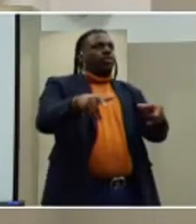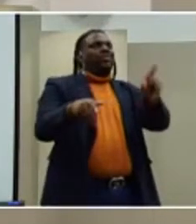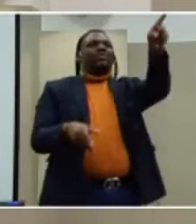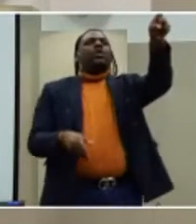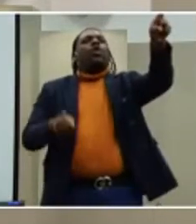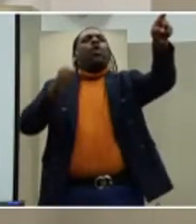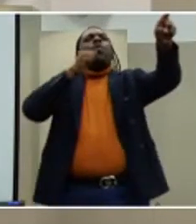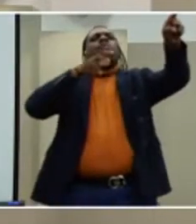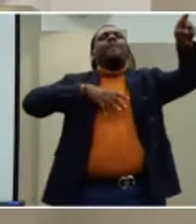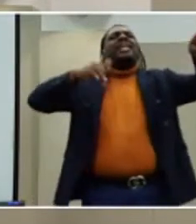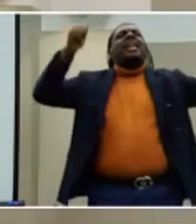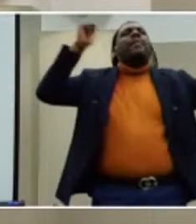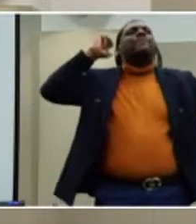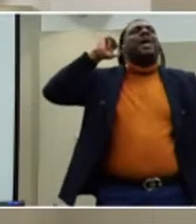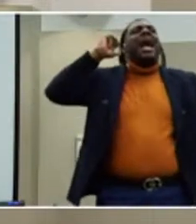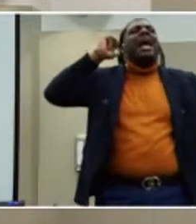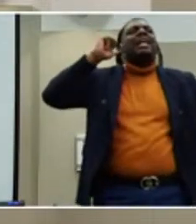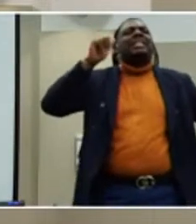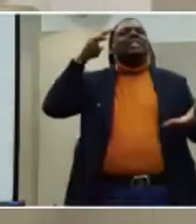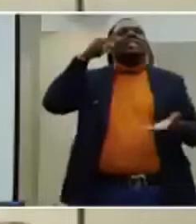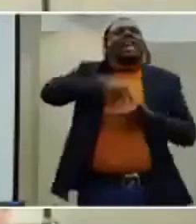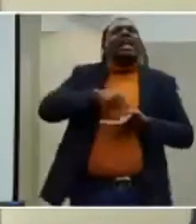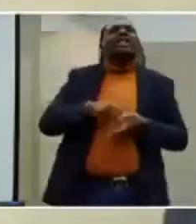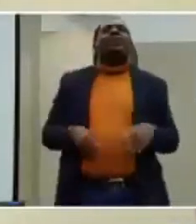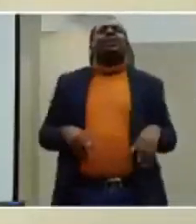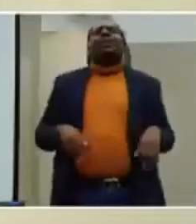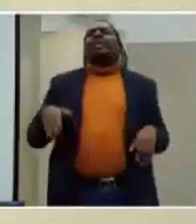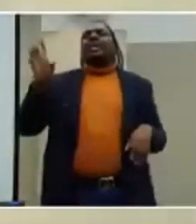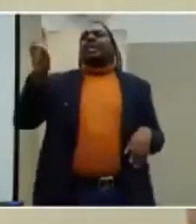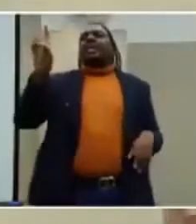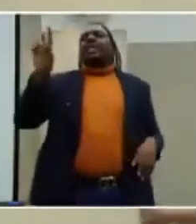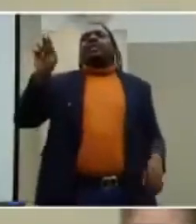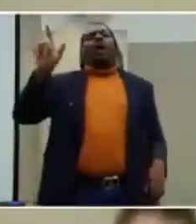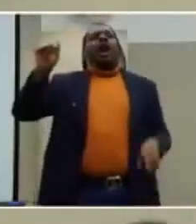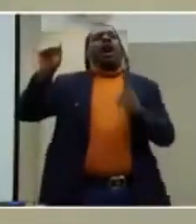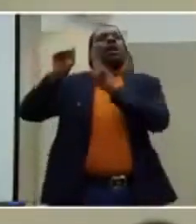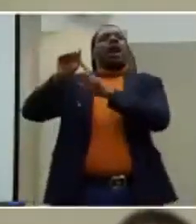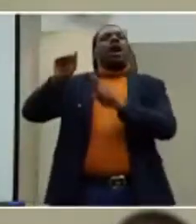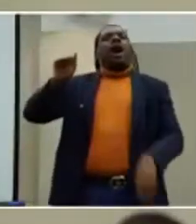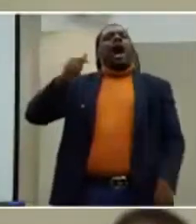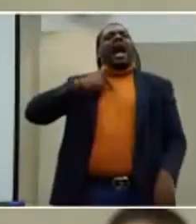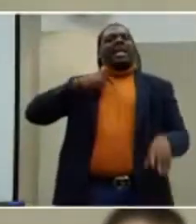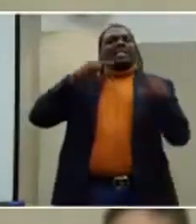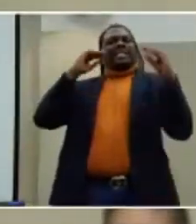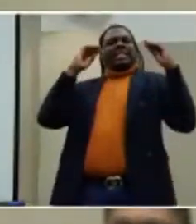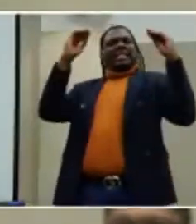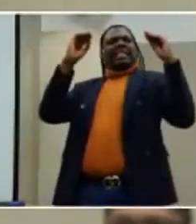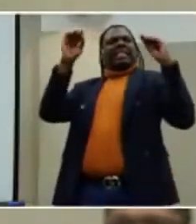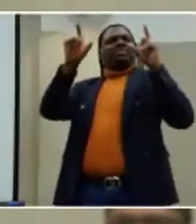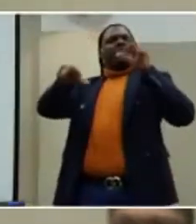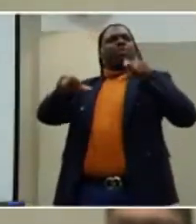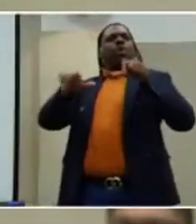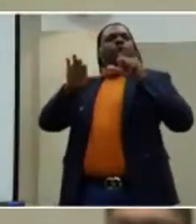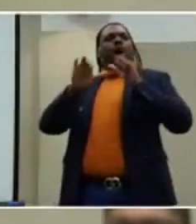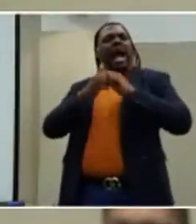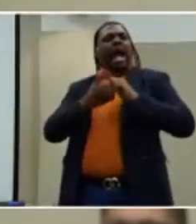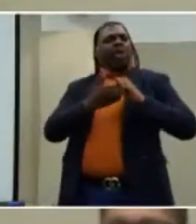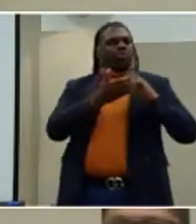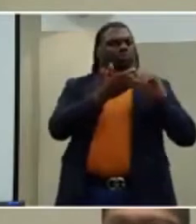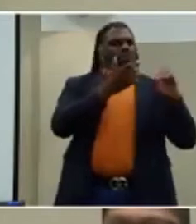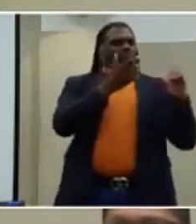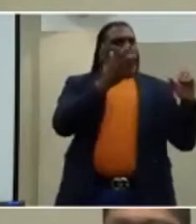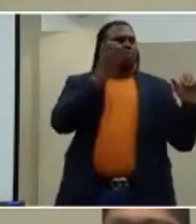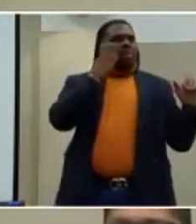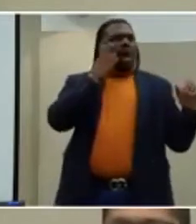Great, thank you so much. My name is Donna Sauerberger. I'm an orientation and mobility specialist, teaching people who are blind how to get around.